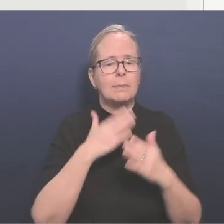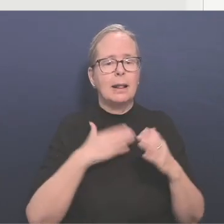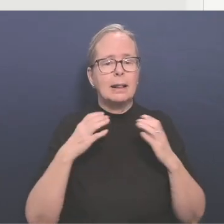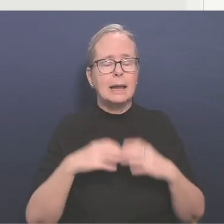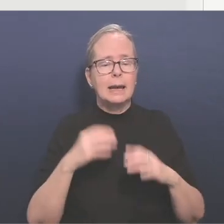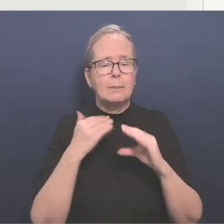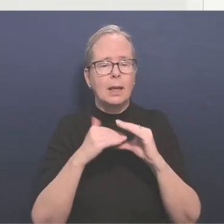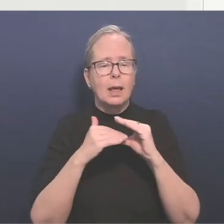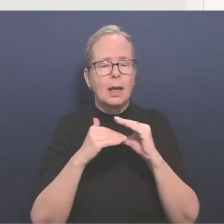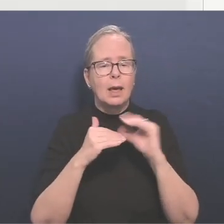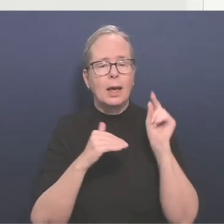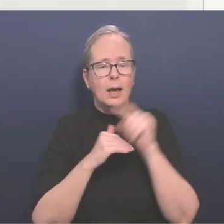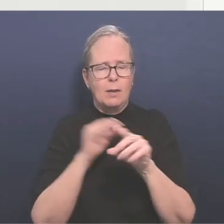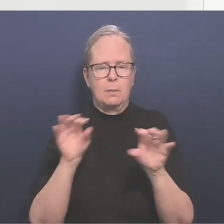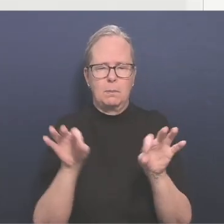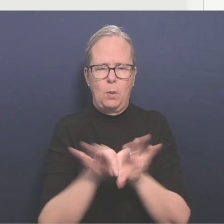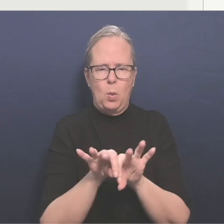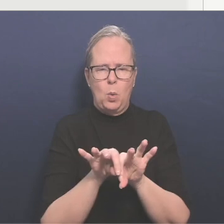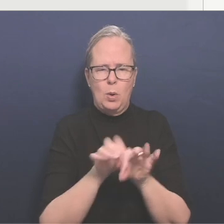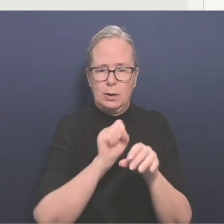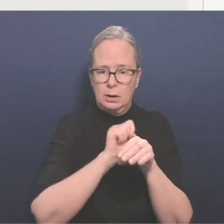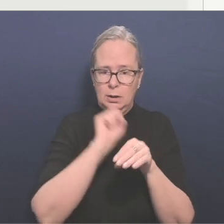Ontario